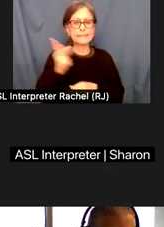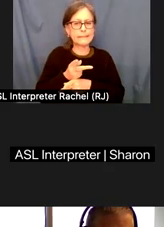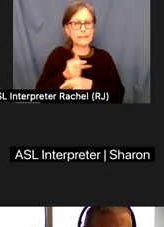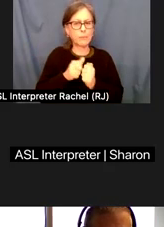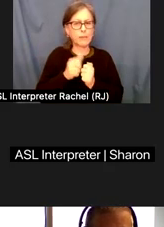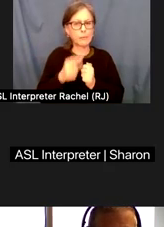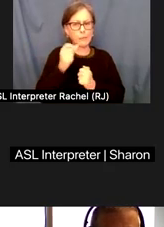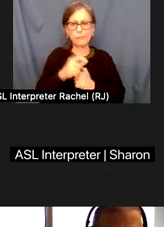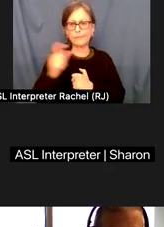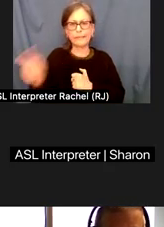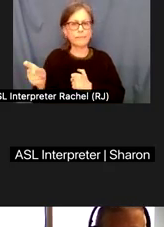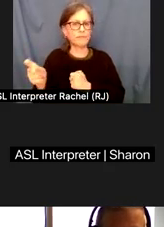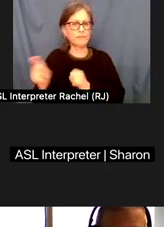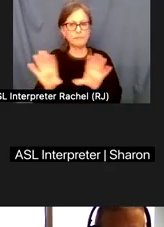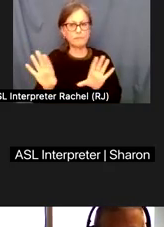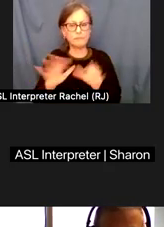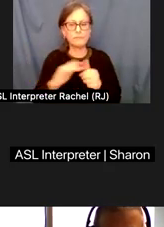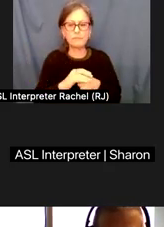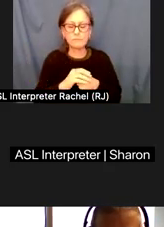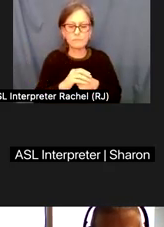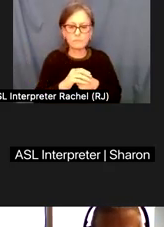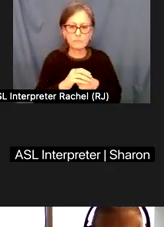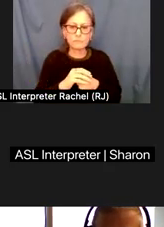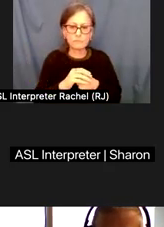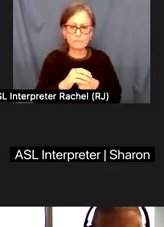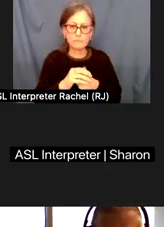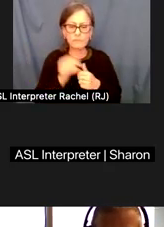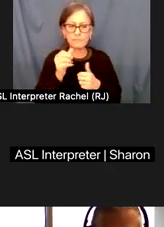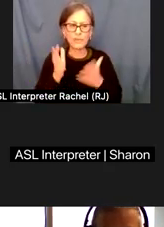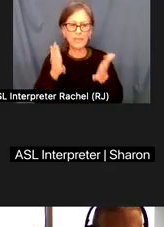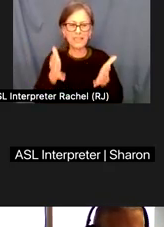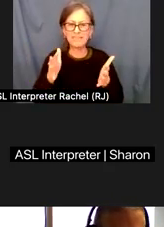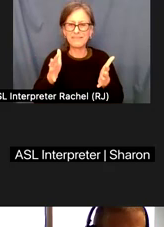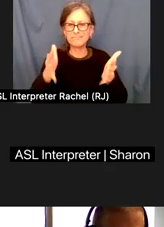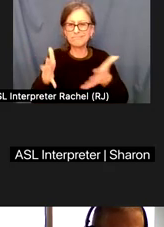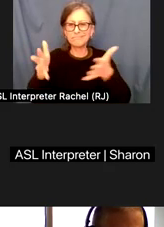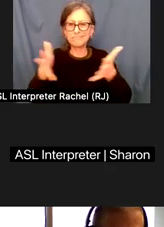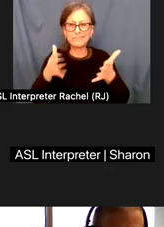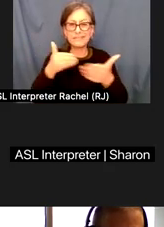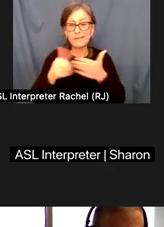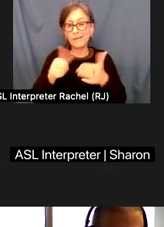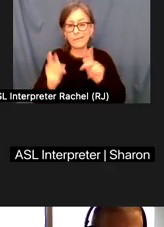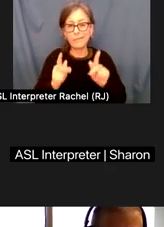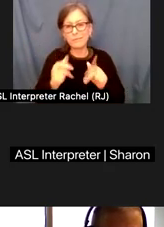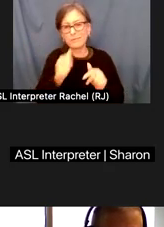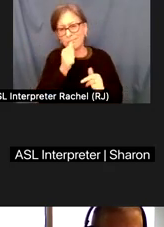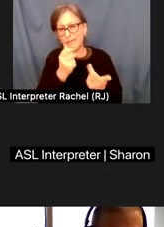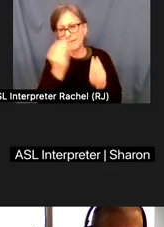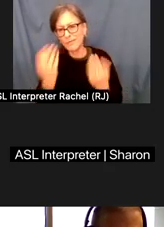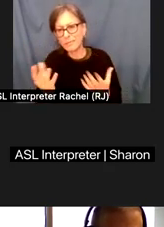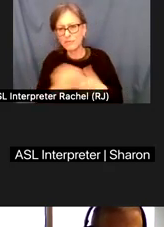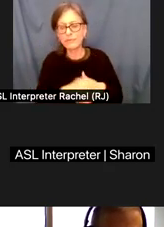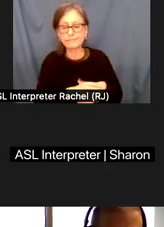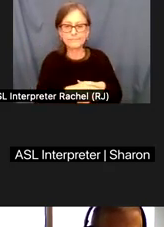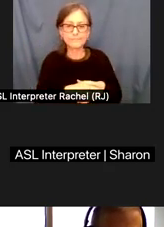you um, have that out and about if you're around other people. All right, so go ahead and